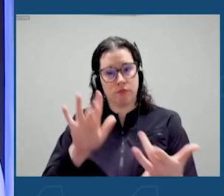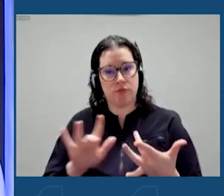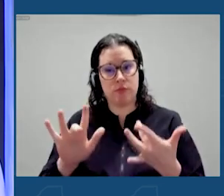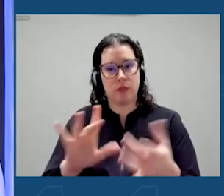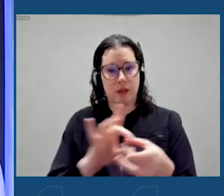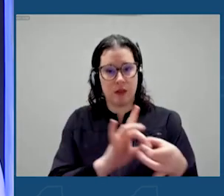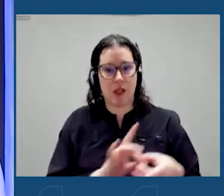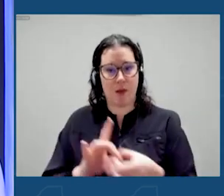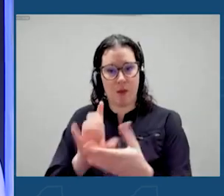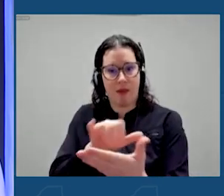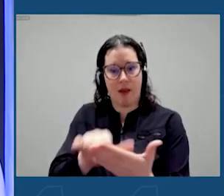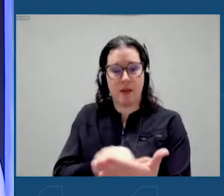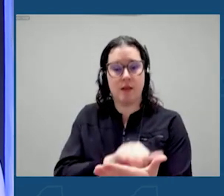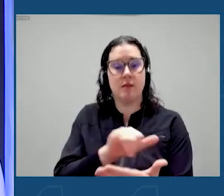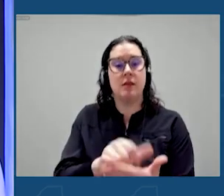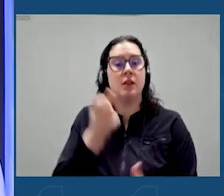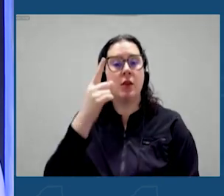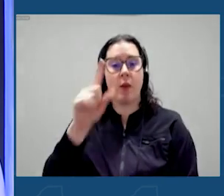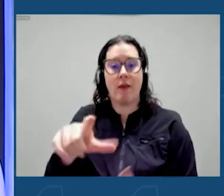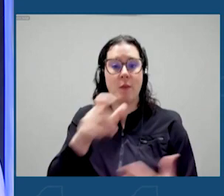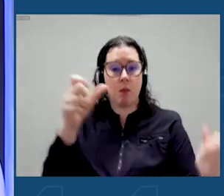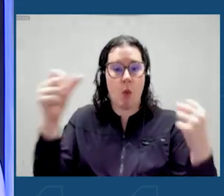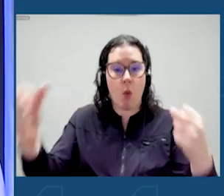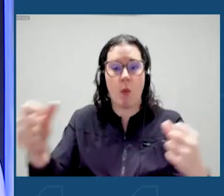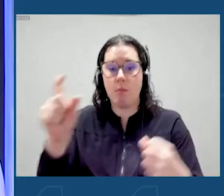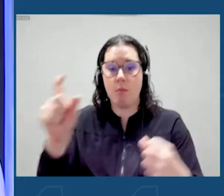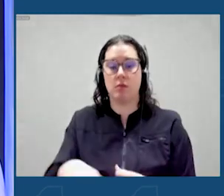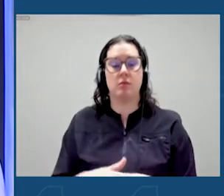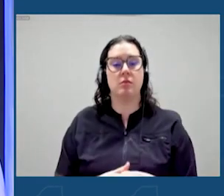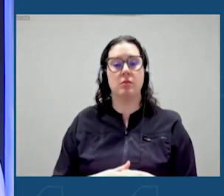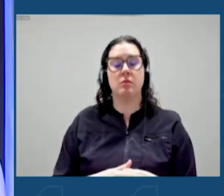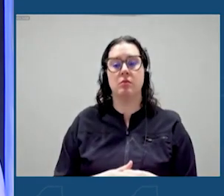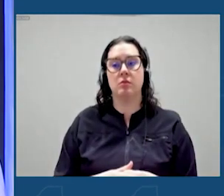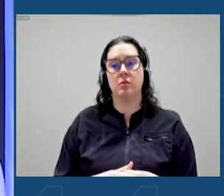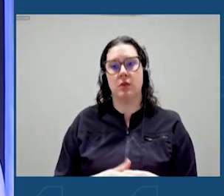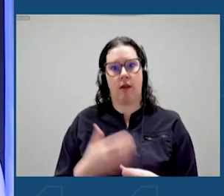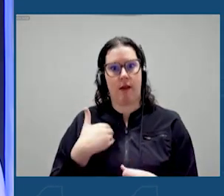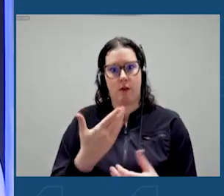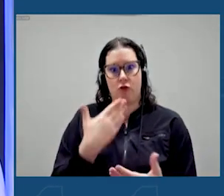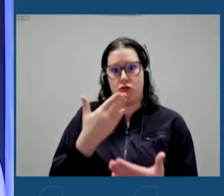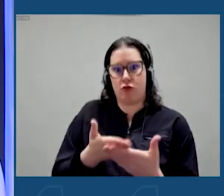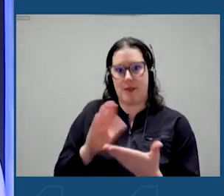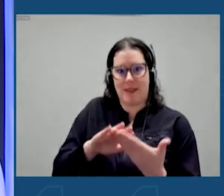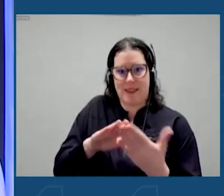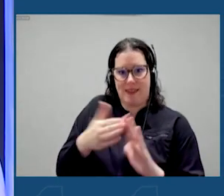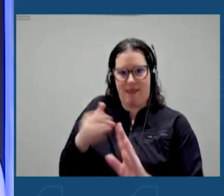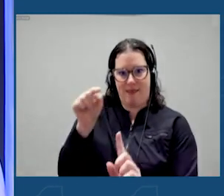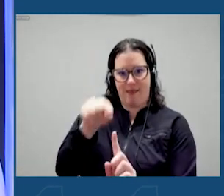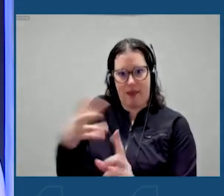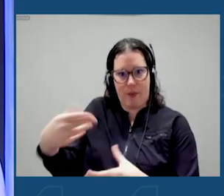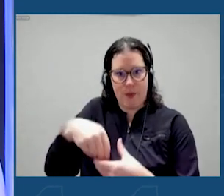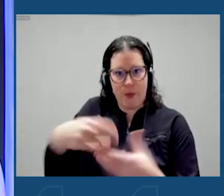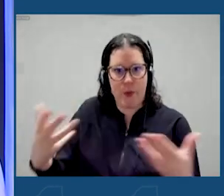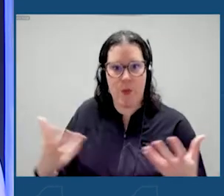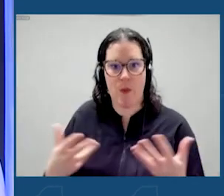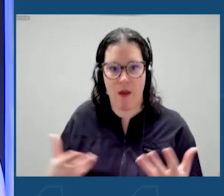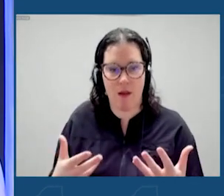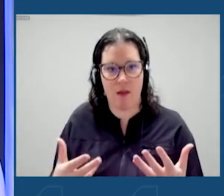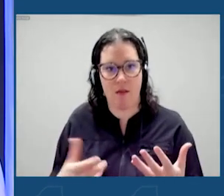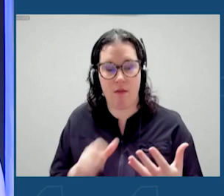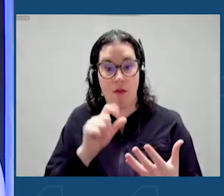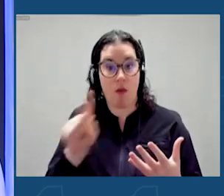bold. We have to be bold because part of a good city is not only the